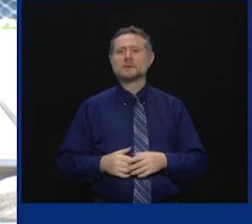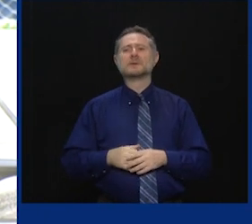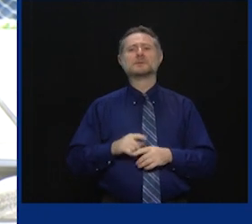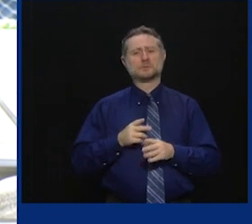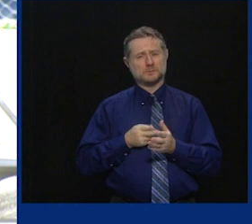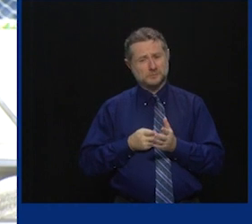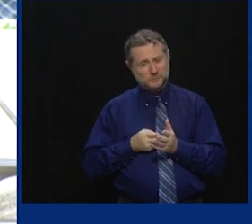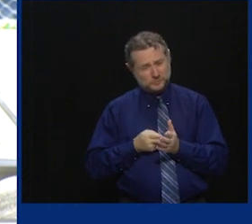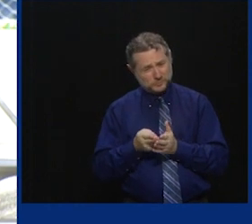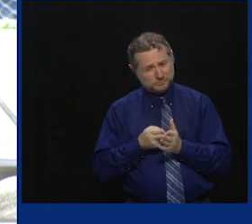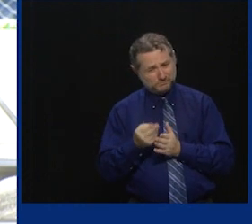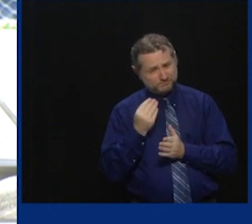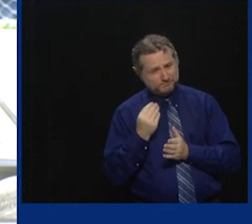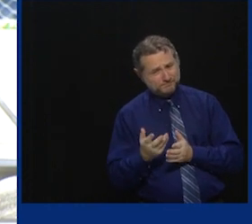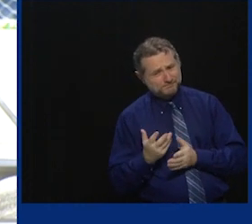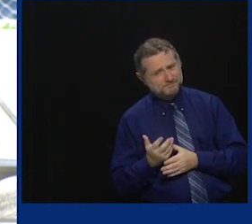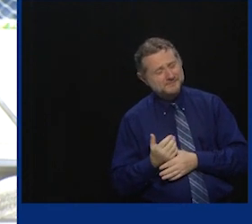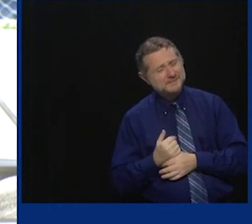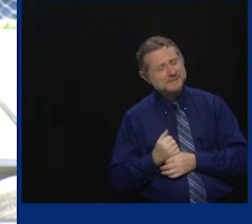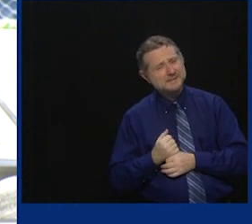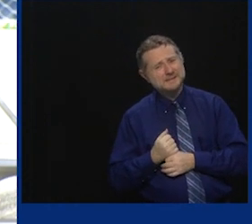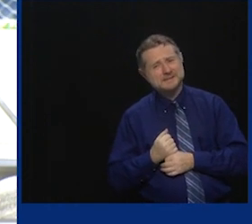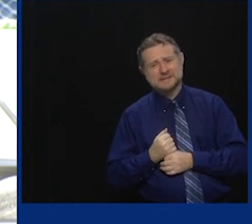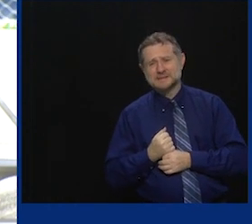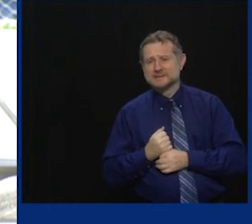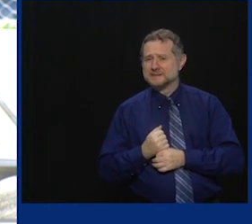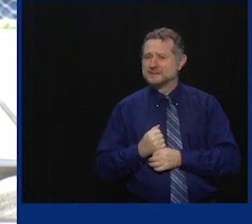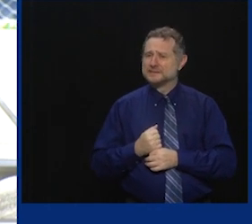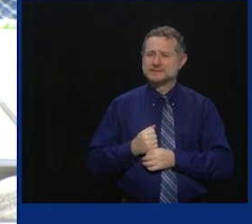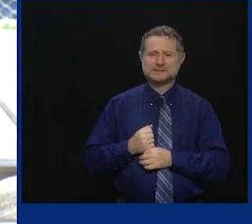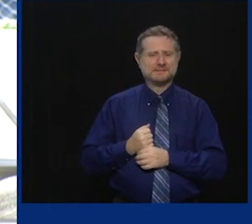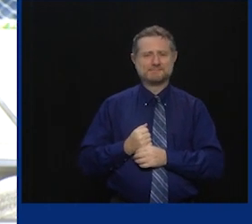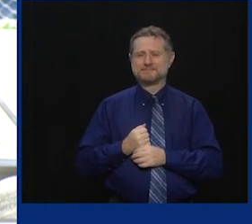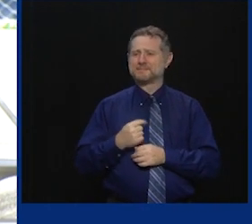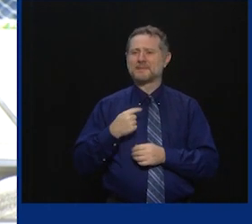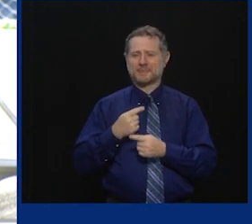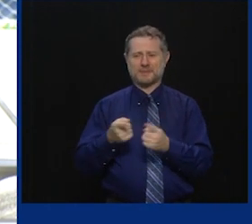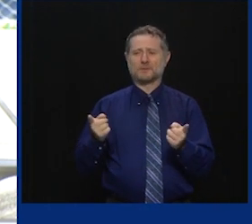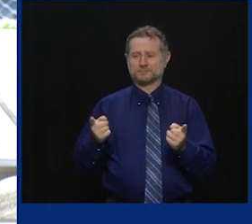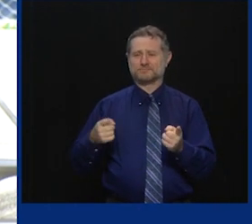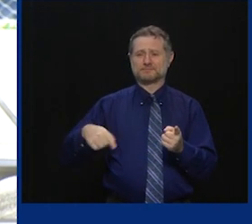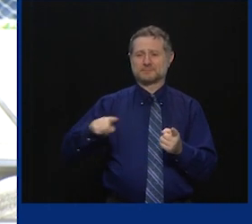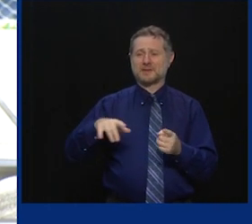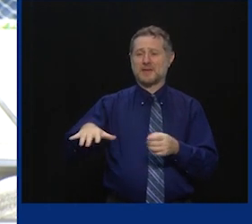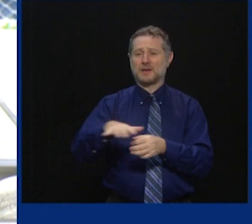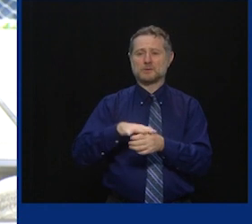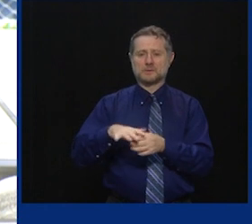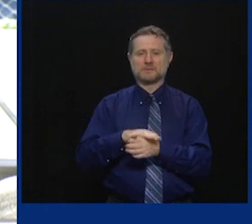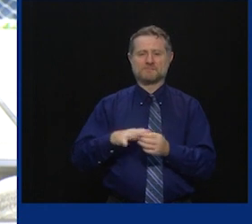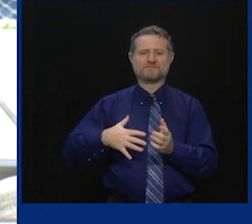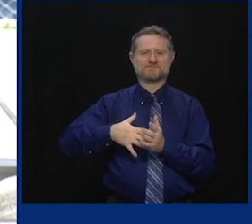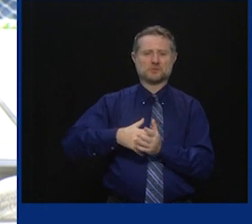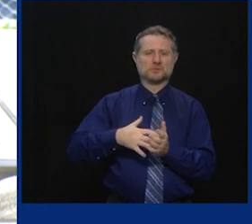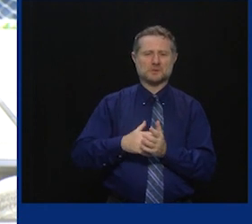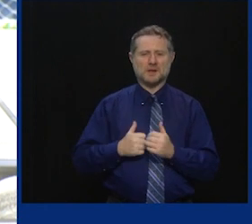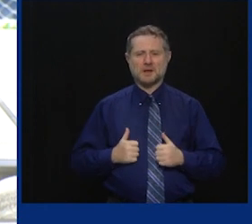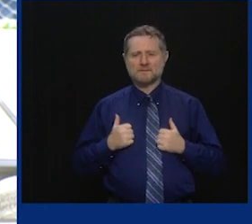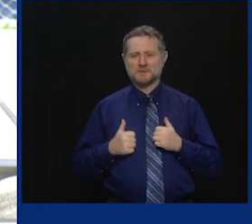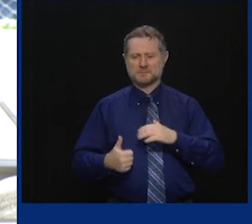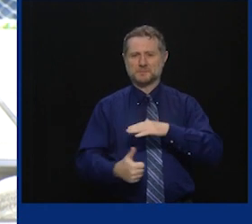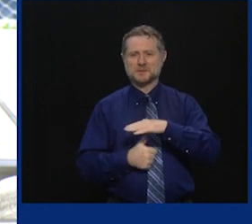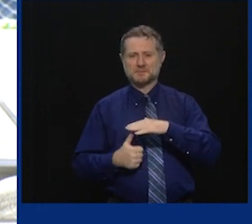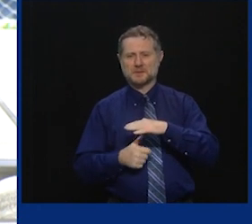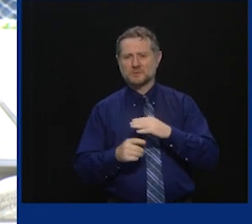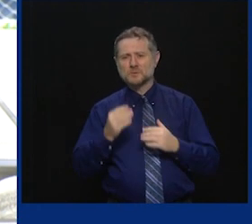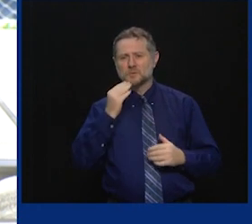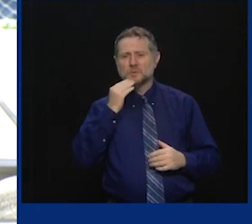is, they were vulnerable from the beginning, living in these homes that were basements. That should never have been the